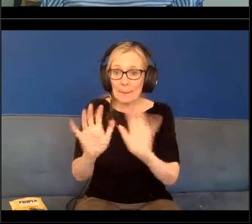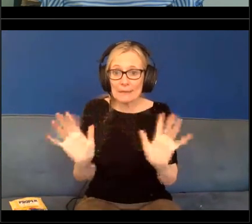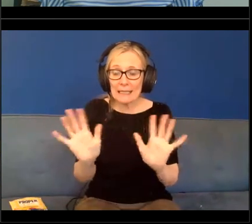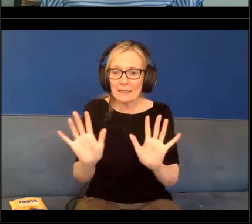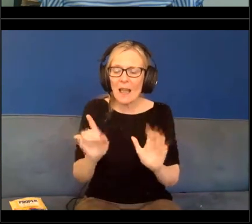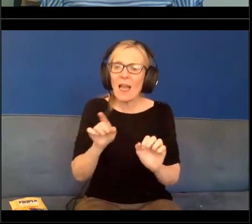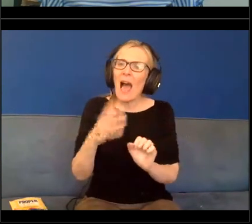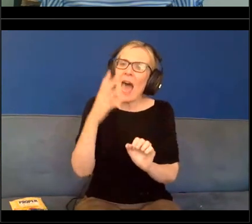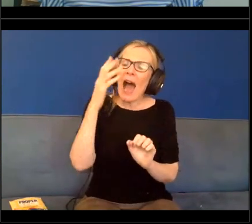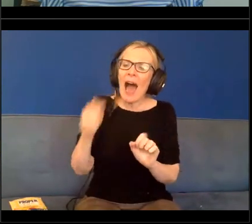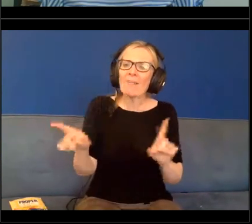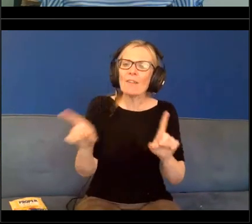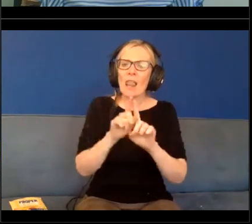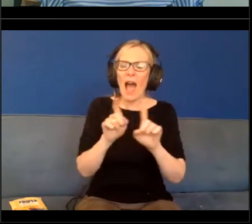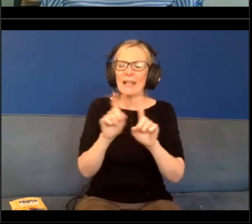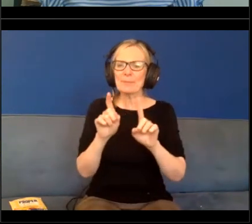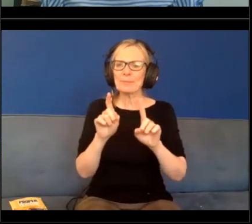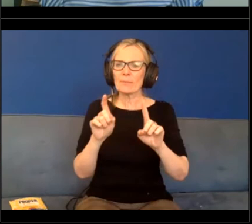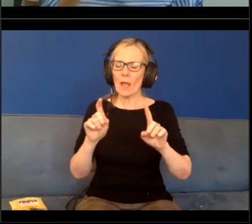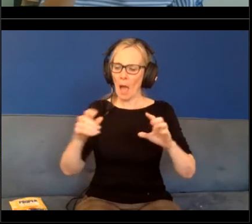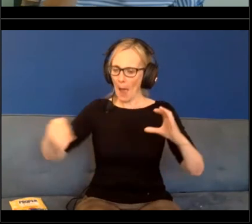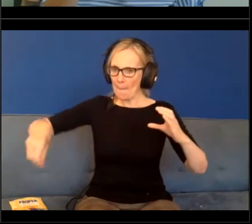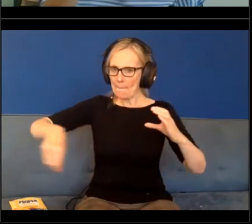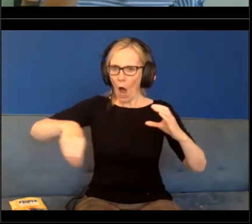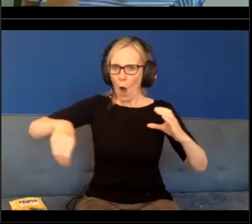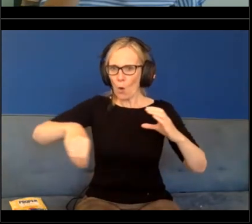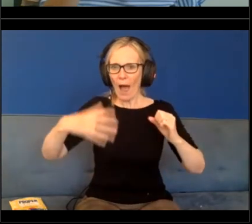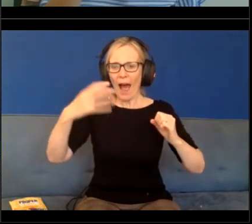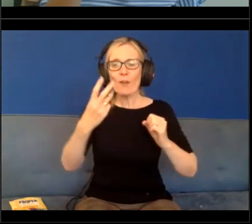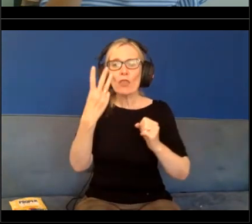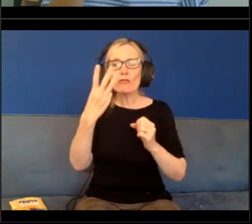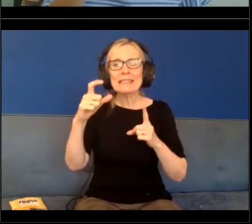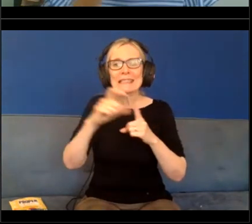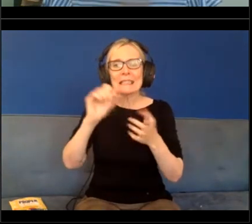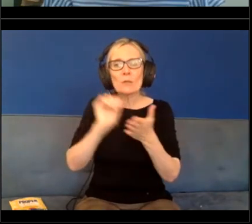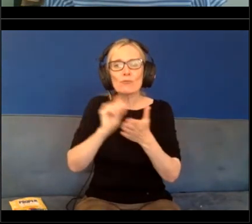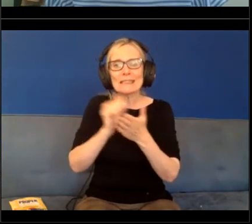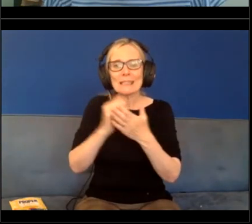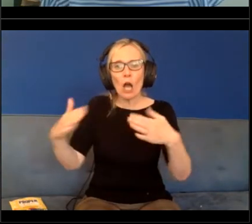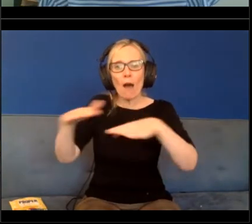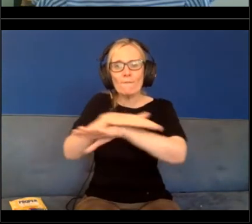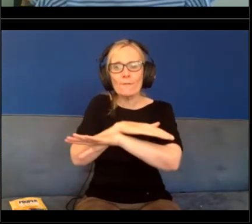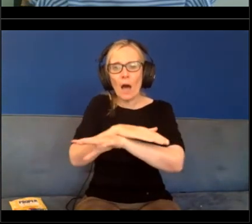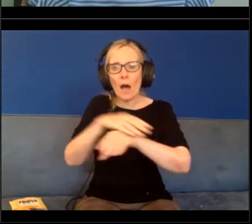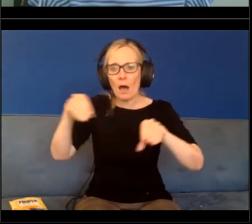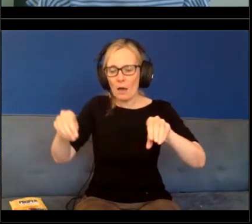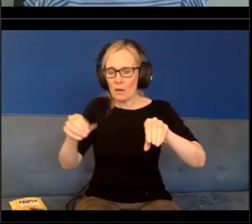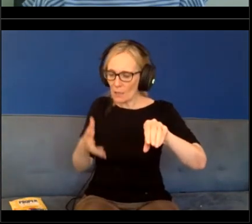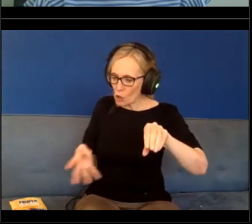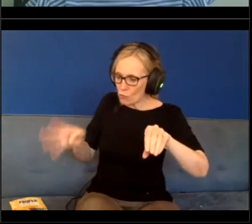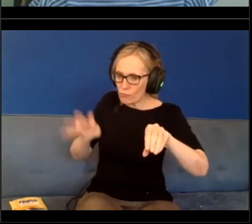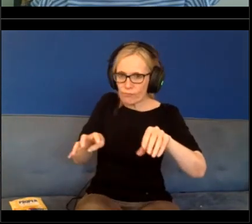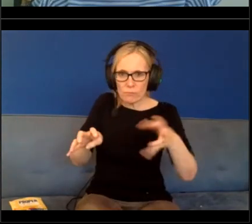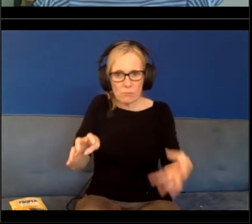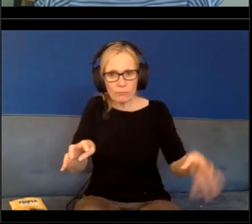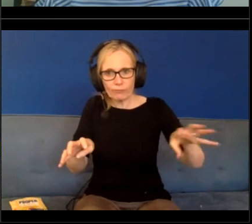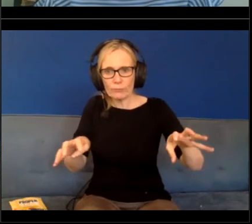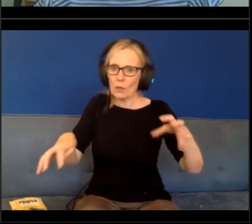printed cover on their bow that they can grip with their toes, and they just play the same as any cellist you might see in a